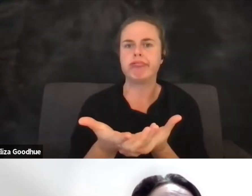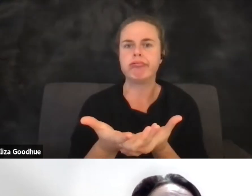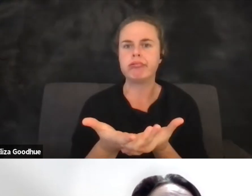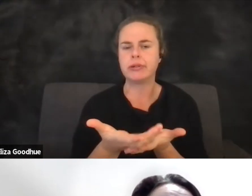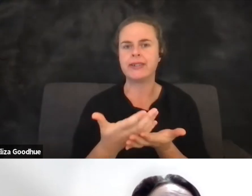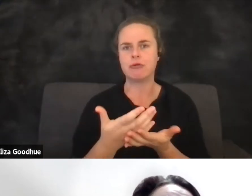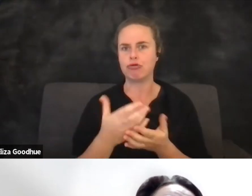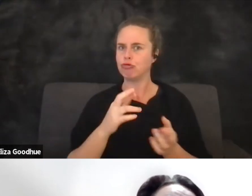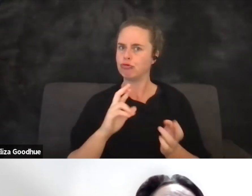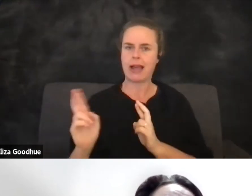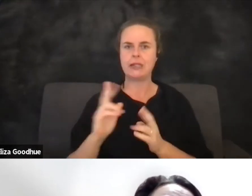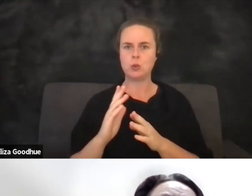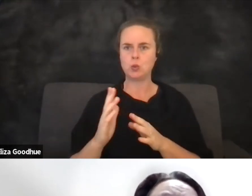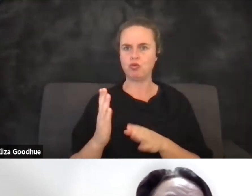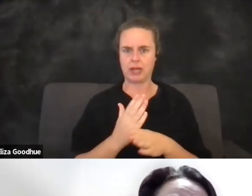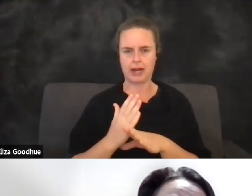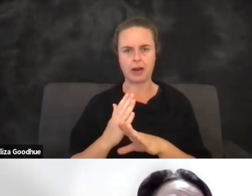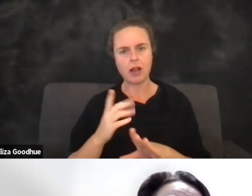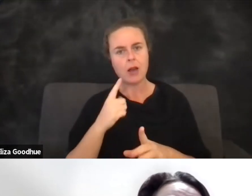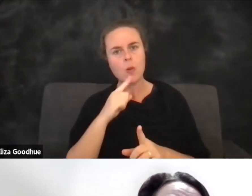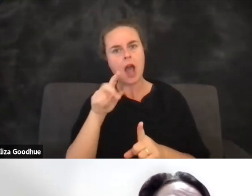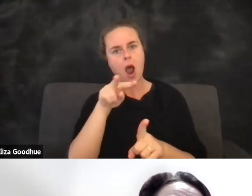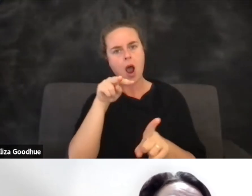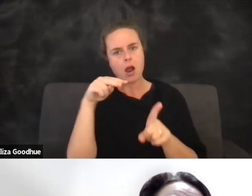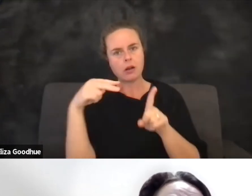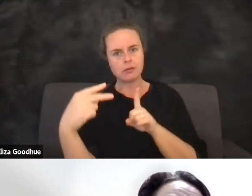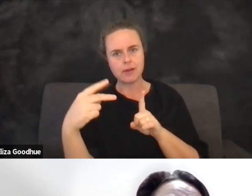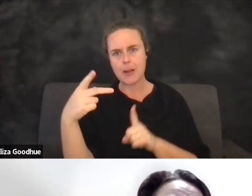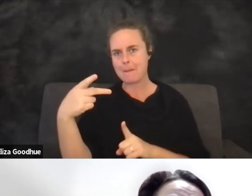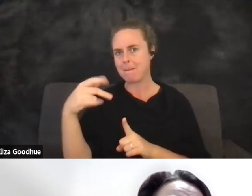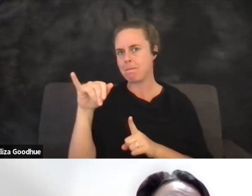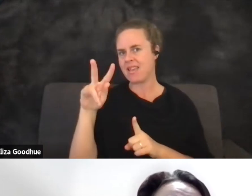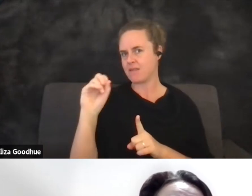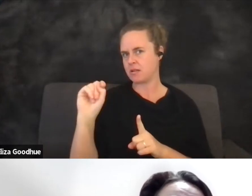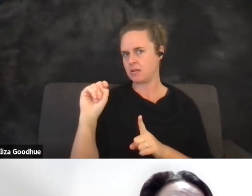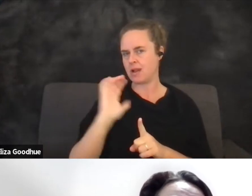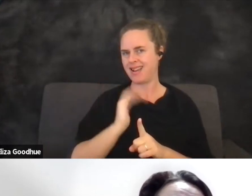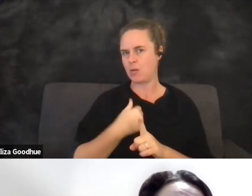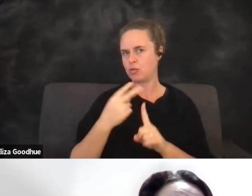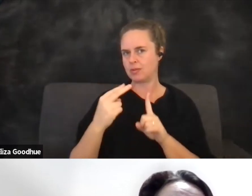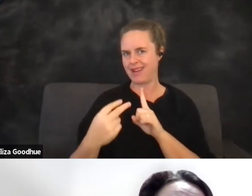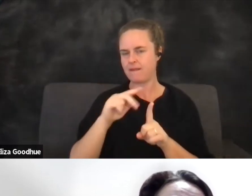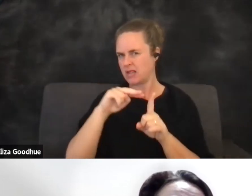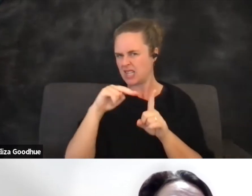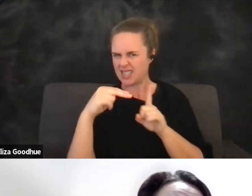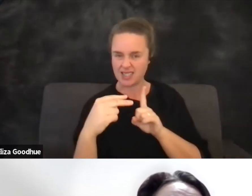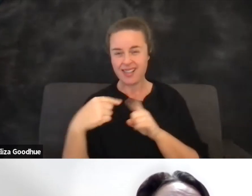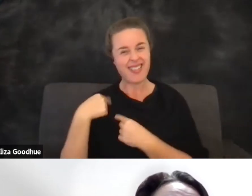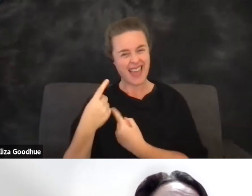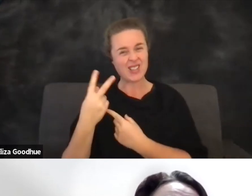bit to what actually what needs to be taken care of in our communities that has sort of felt neglected over the last 2 years because of